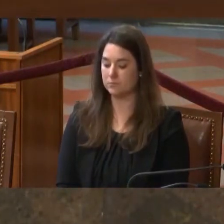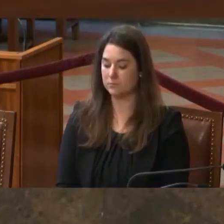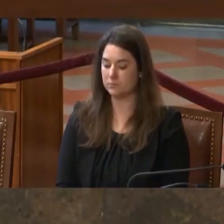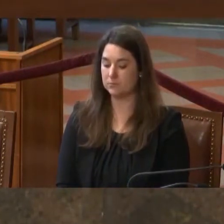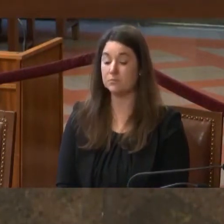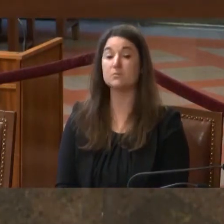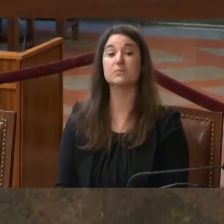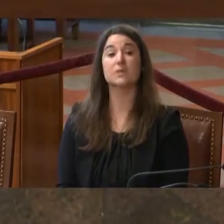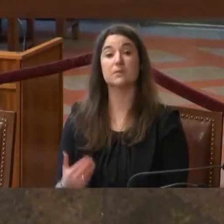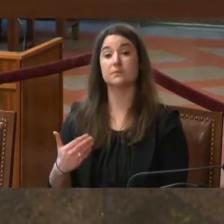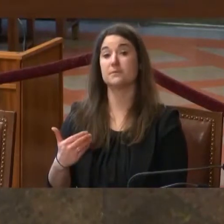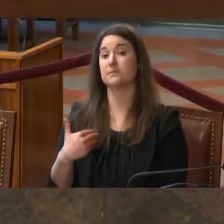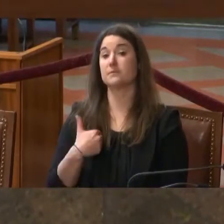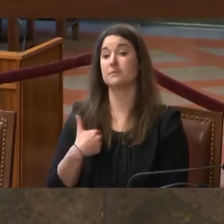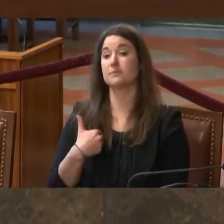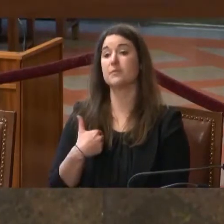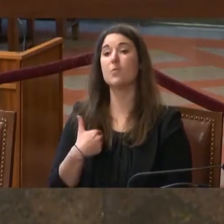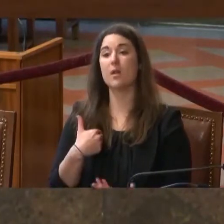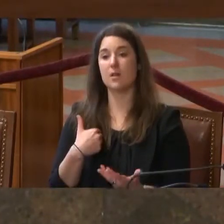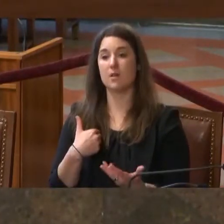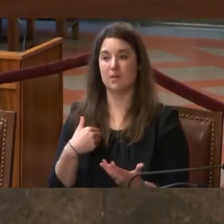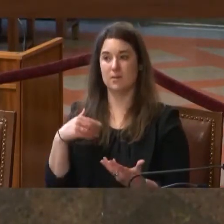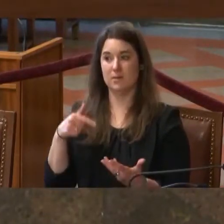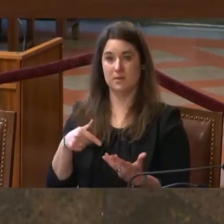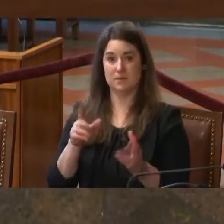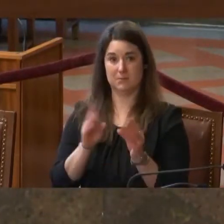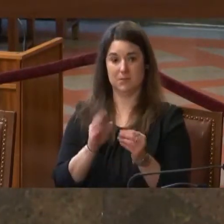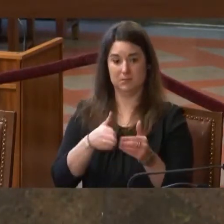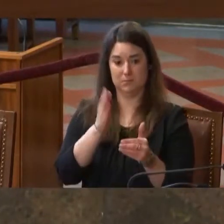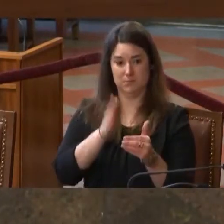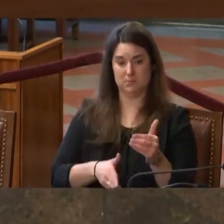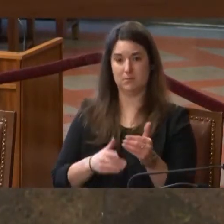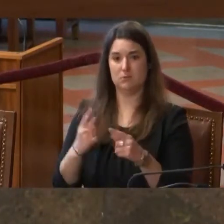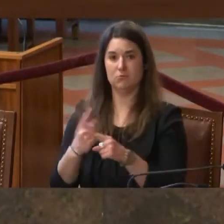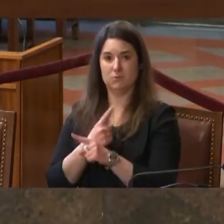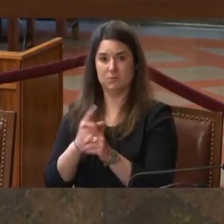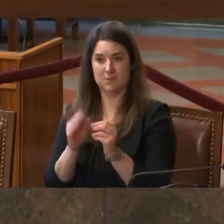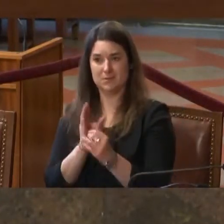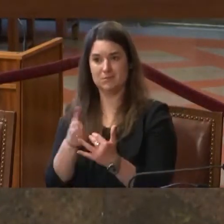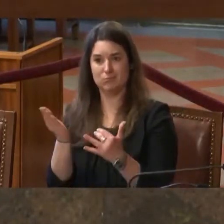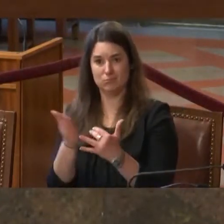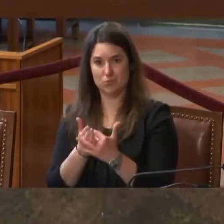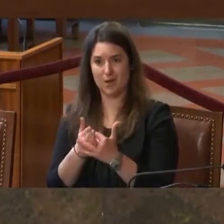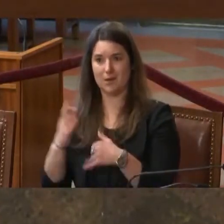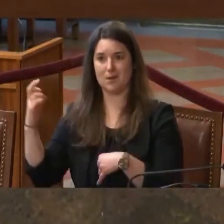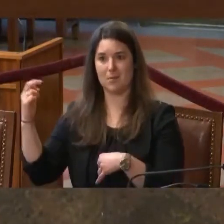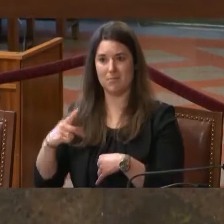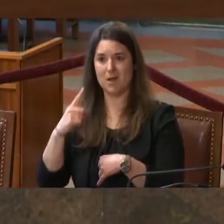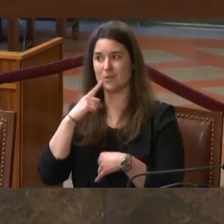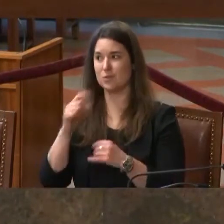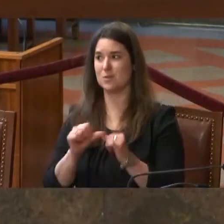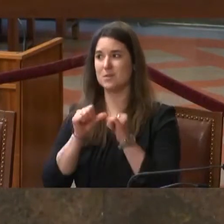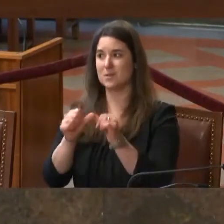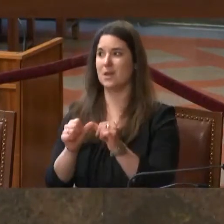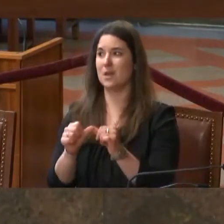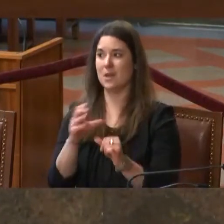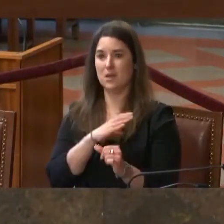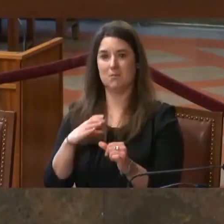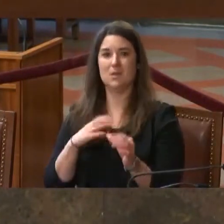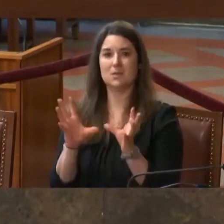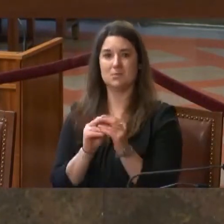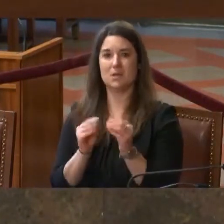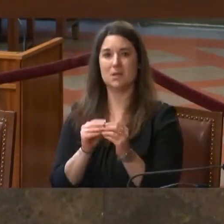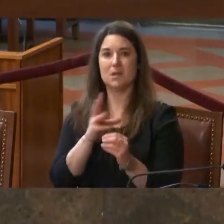So we have, we'll adjourn this meeting and the regular meeting, and we'll break for a few minutes before we come back to the standing committee's meeting, in